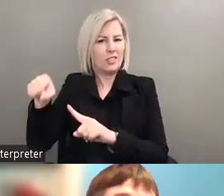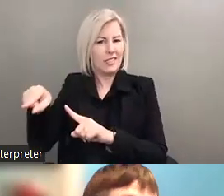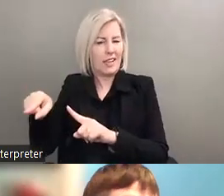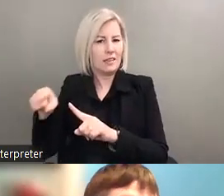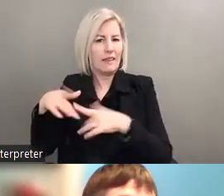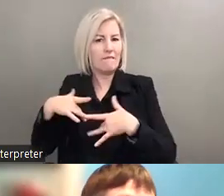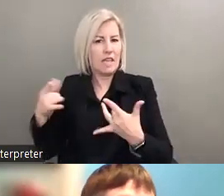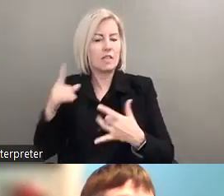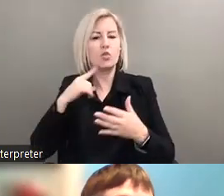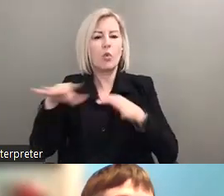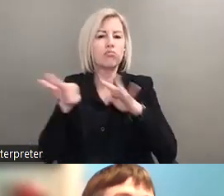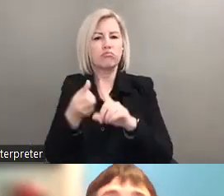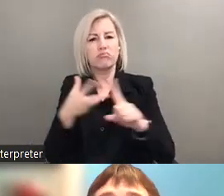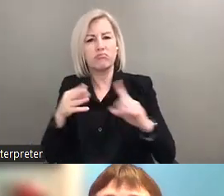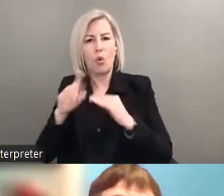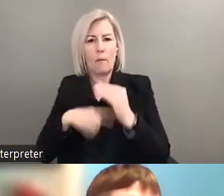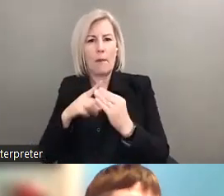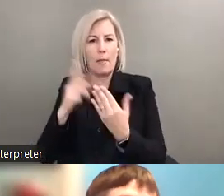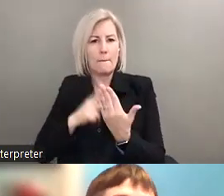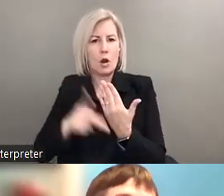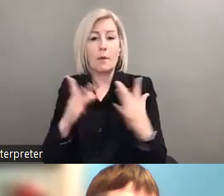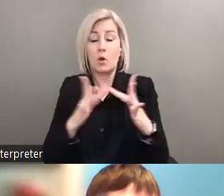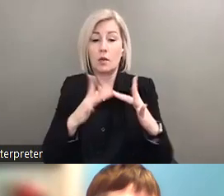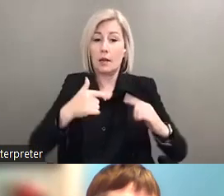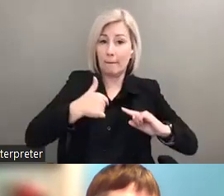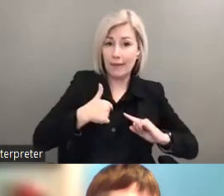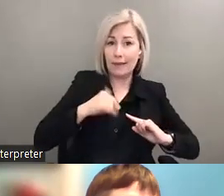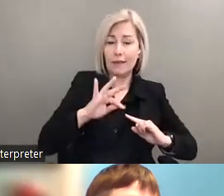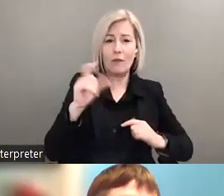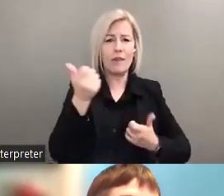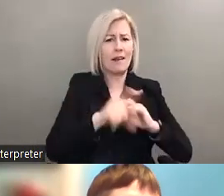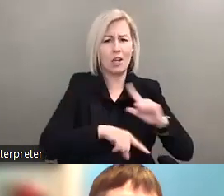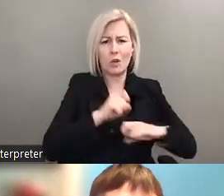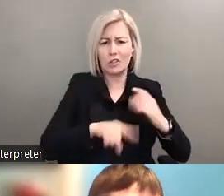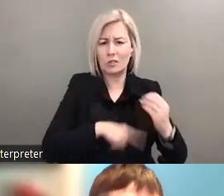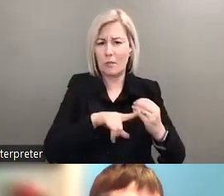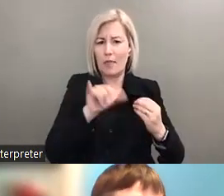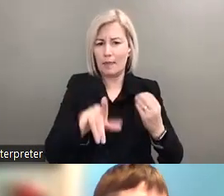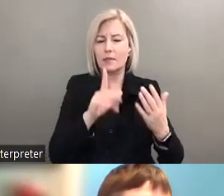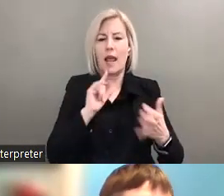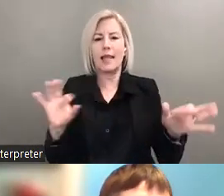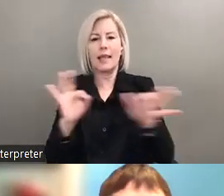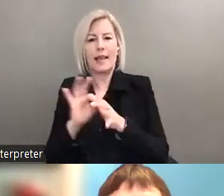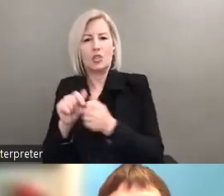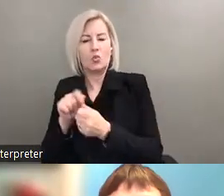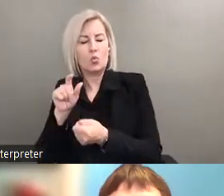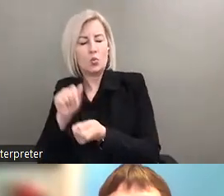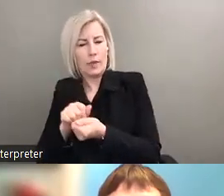more about the program. And you can reach out to me if you have any questions about this, and I can connect you with Ed.